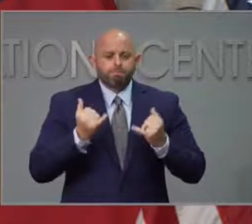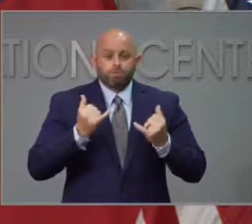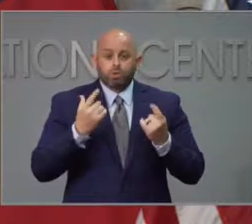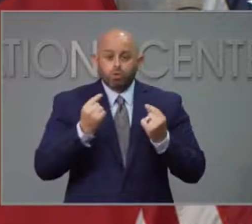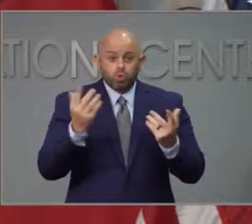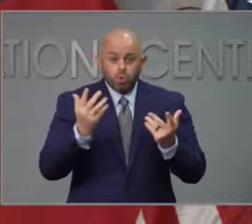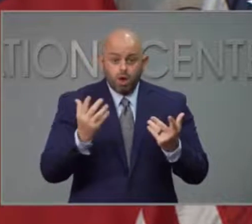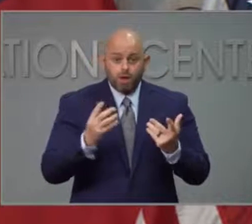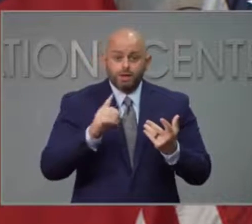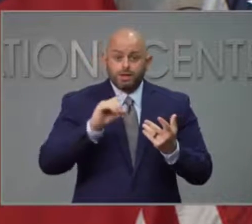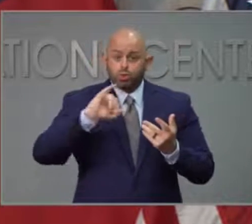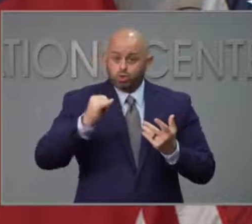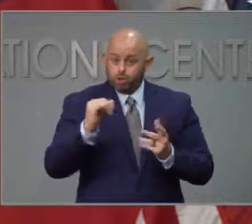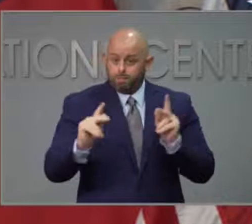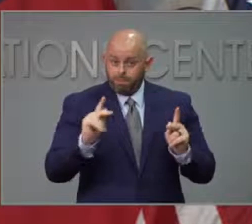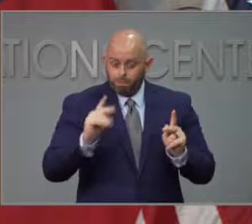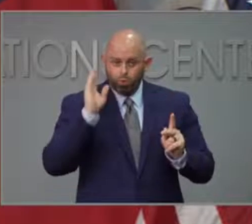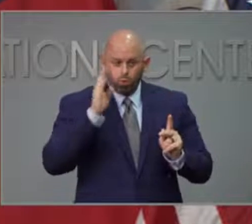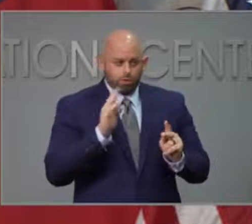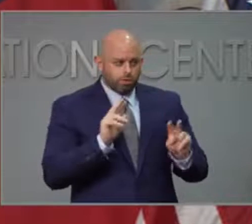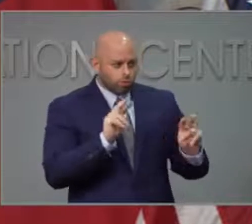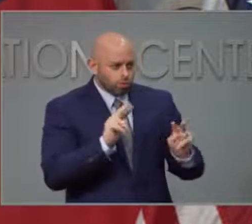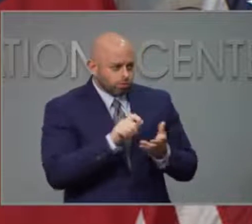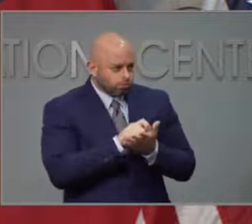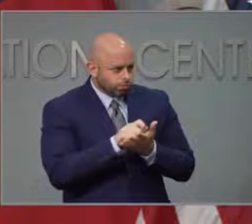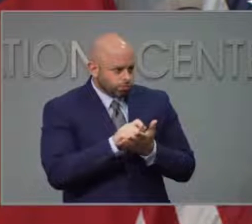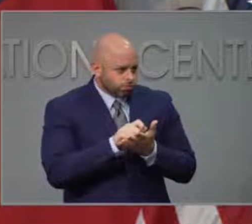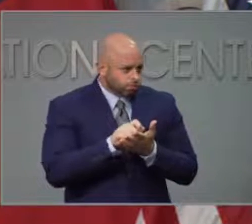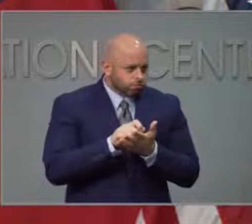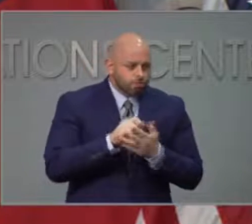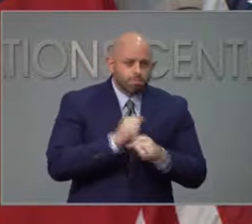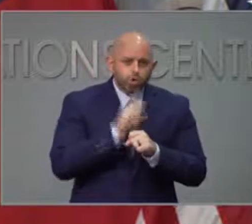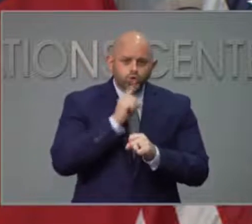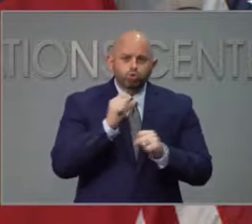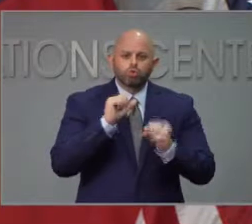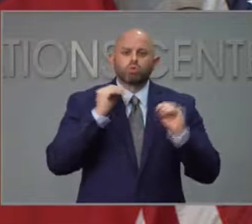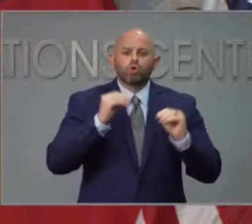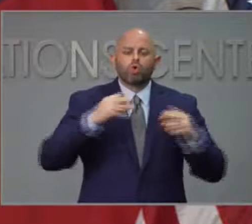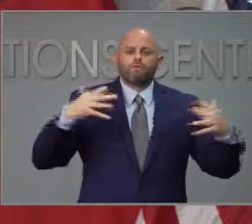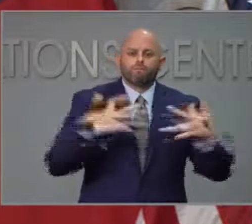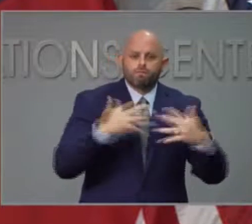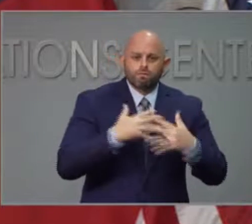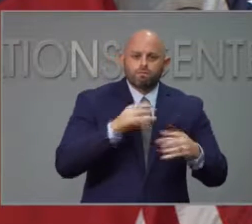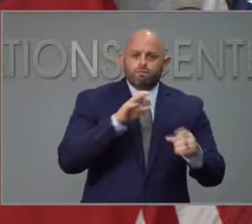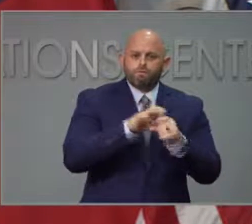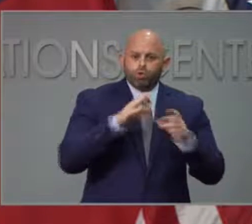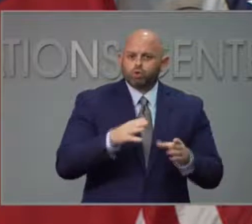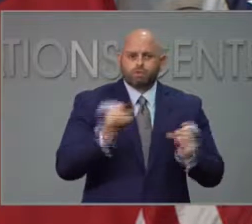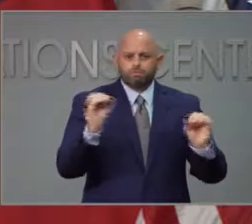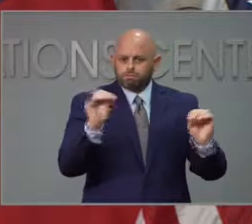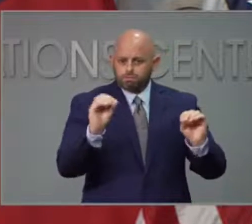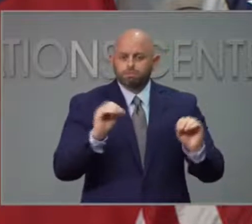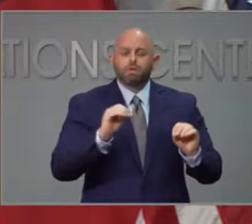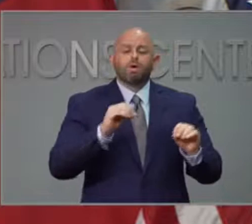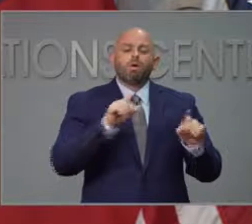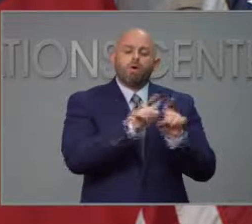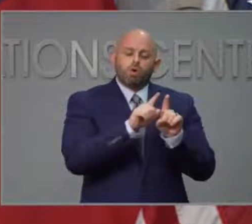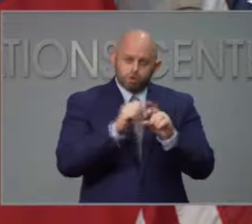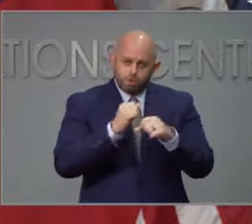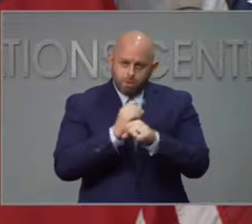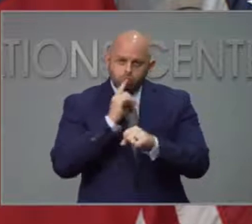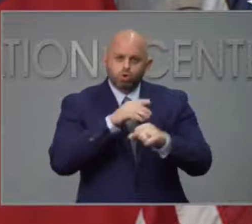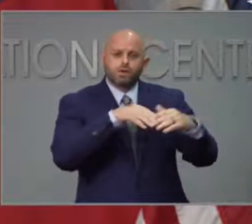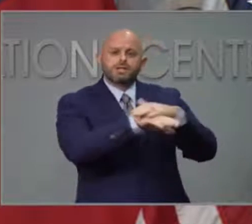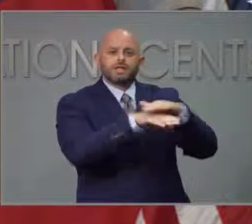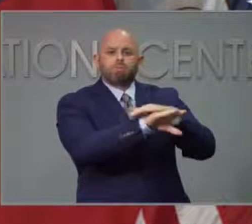they'll be doing, they look for not only voter intimidation issues, but they also look for accessibility to ensure that we are